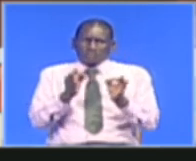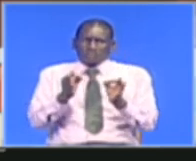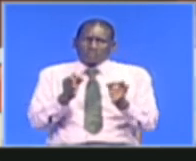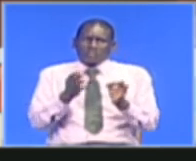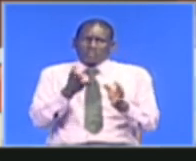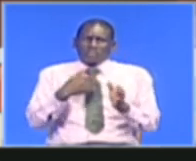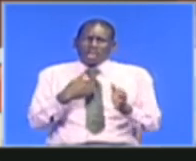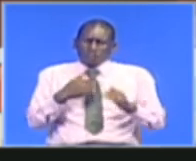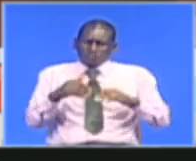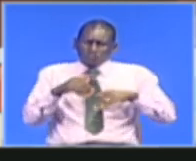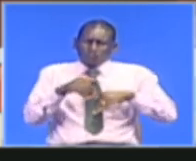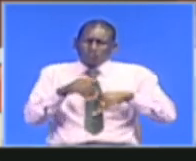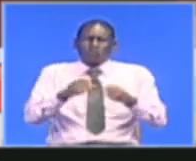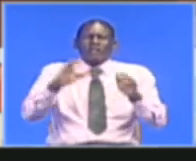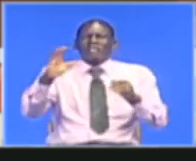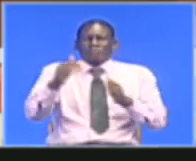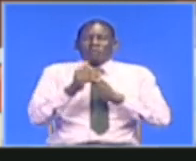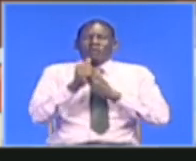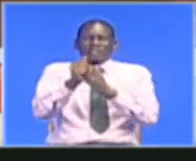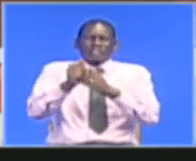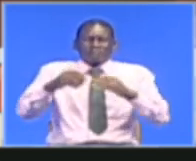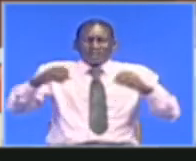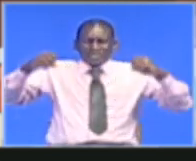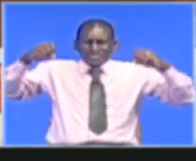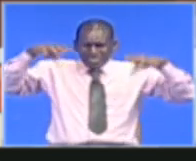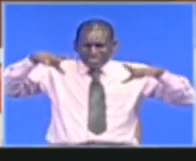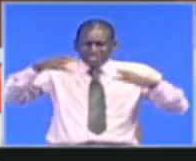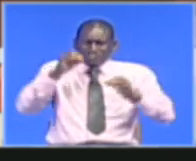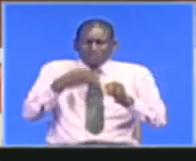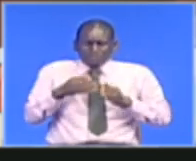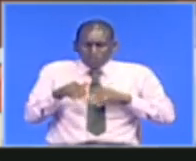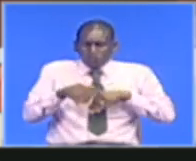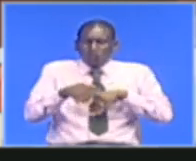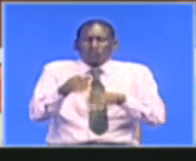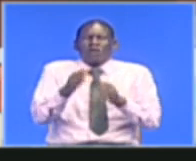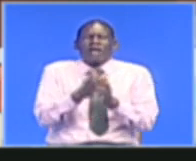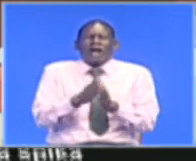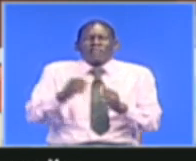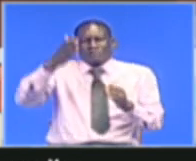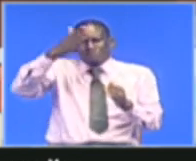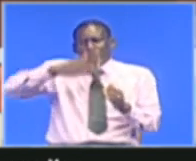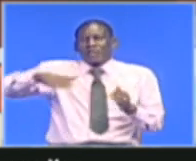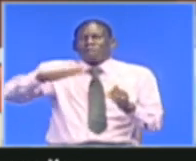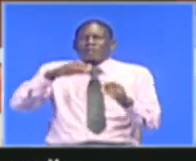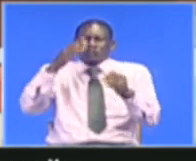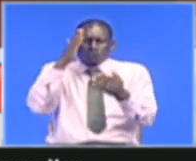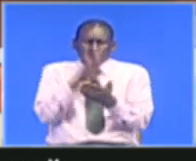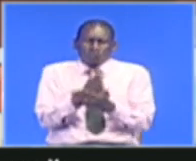compliance with the chapter on leadership and integrity, and that the House did actually undertake